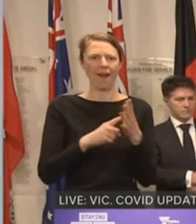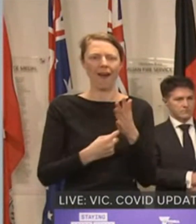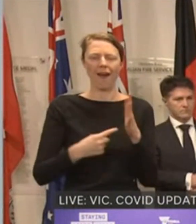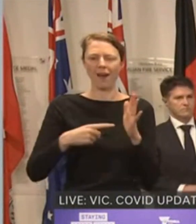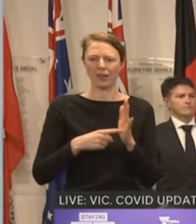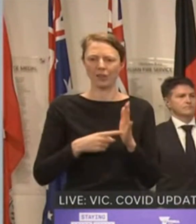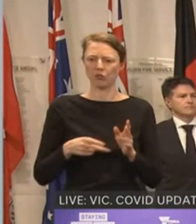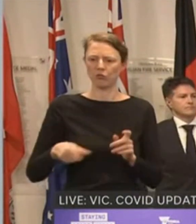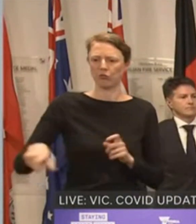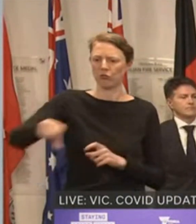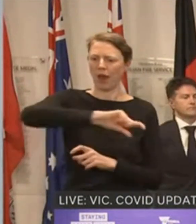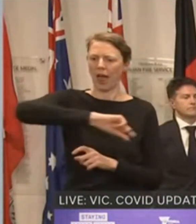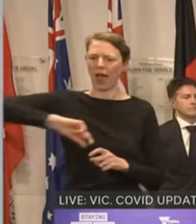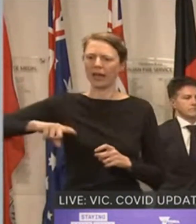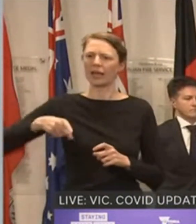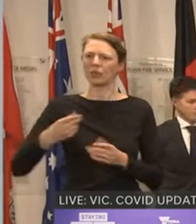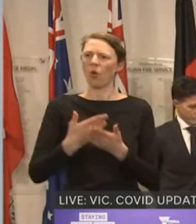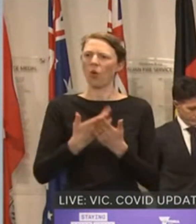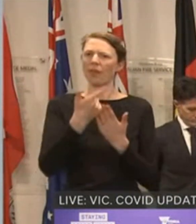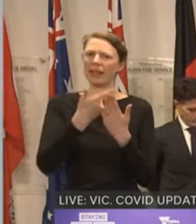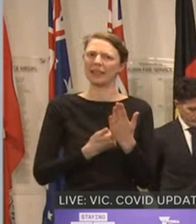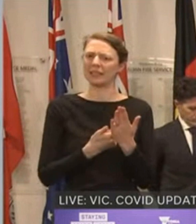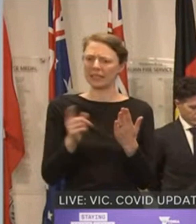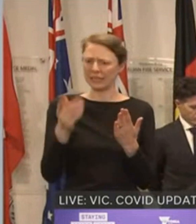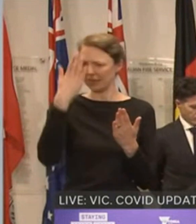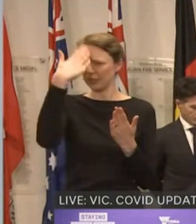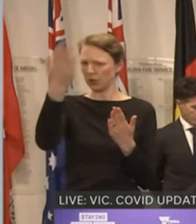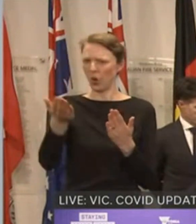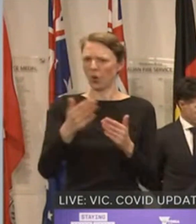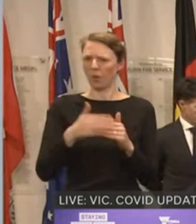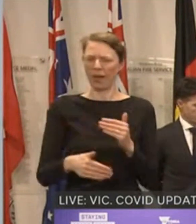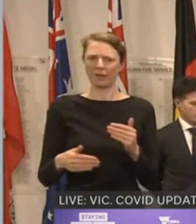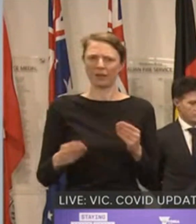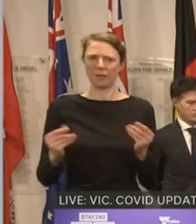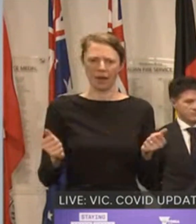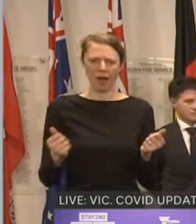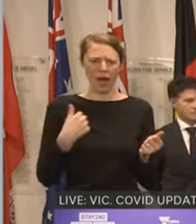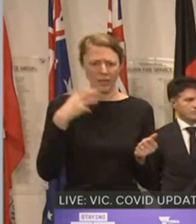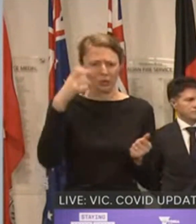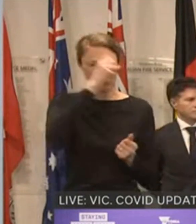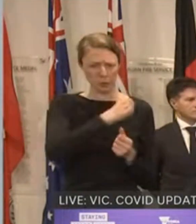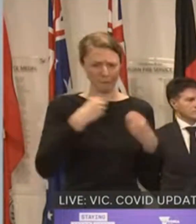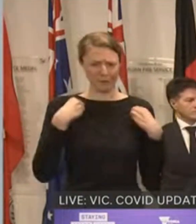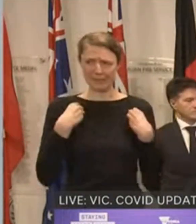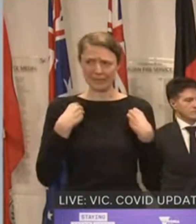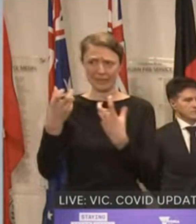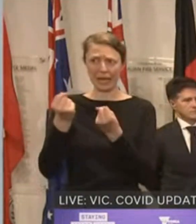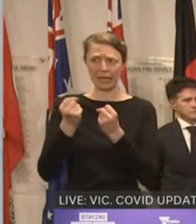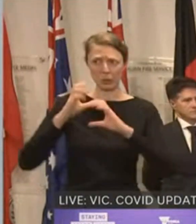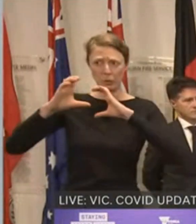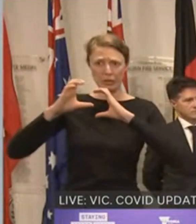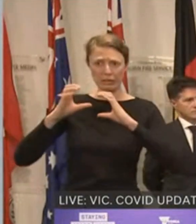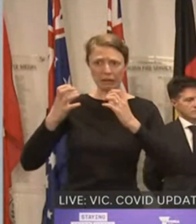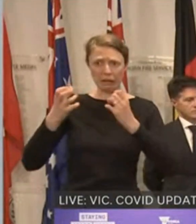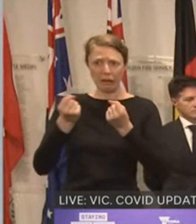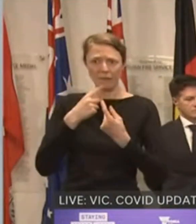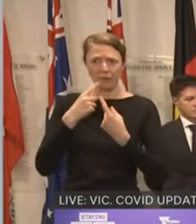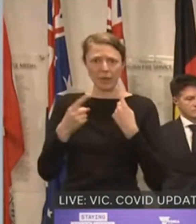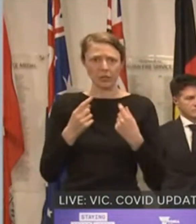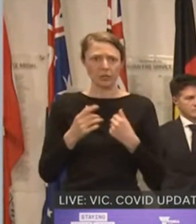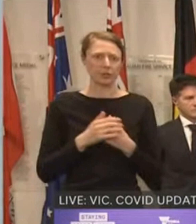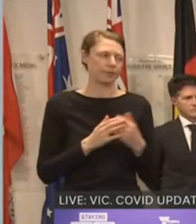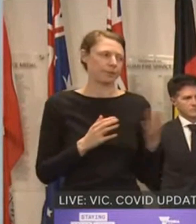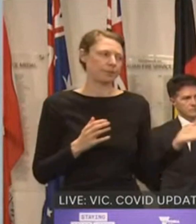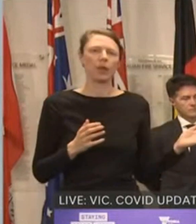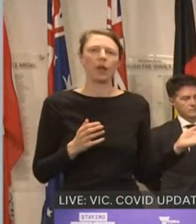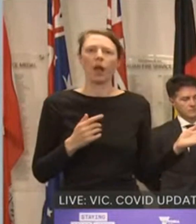there were some environmental health officers who went to the track. But rather than prosecuting that, I'm happy that our health team will